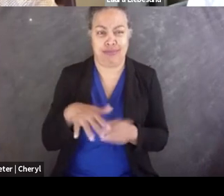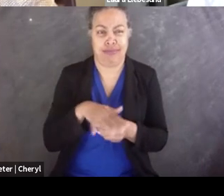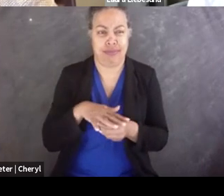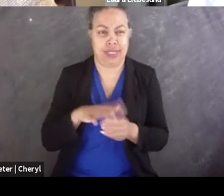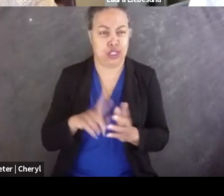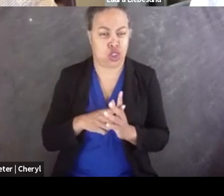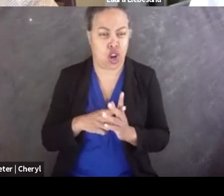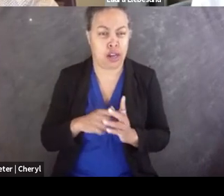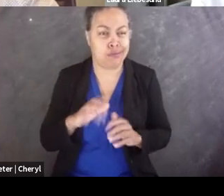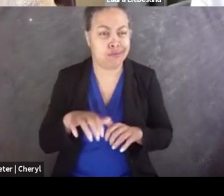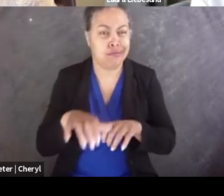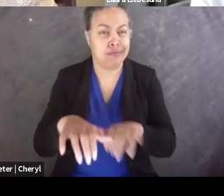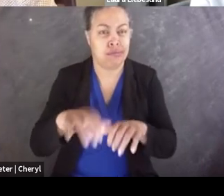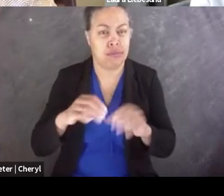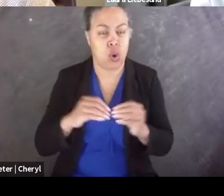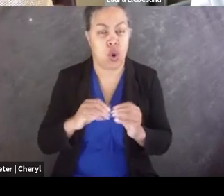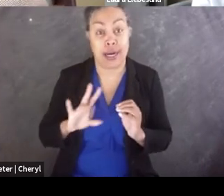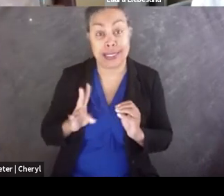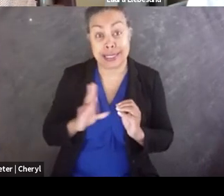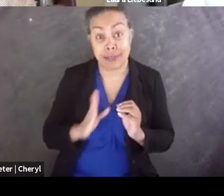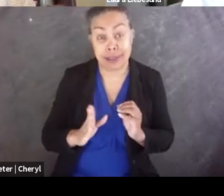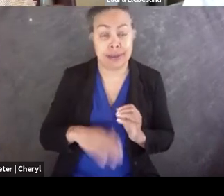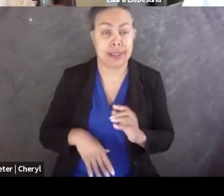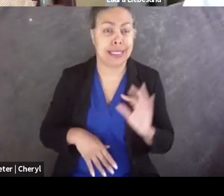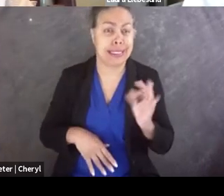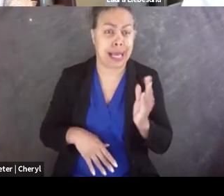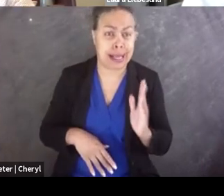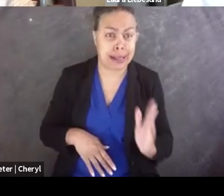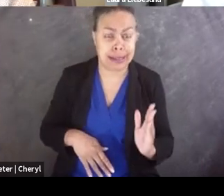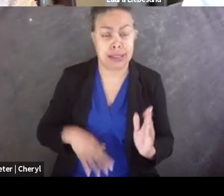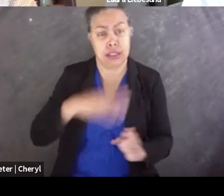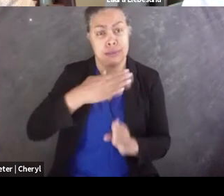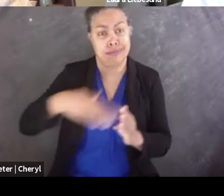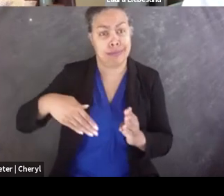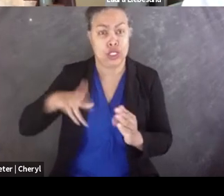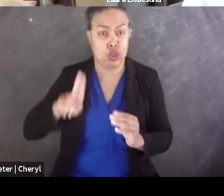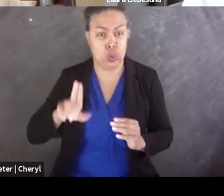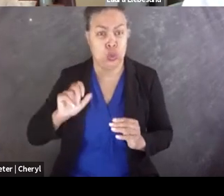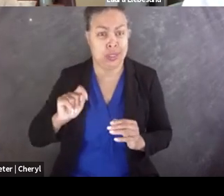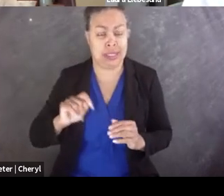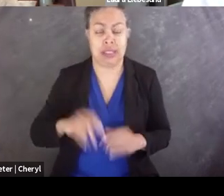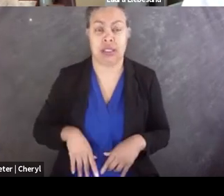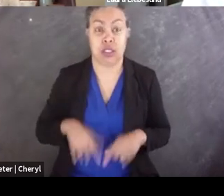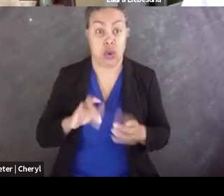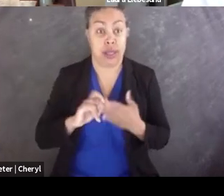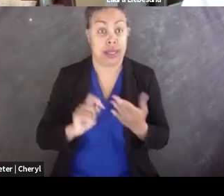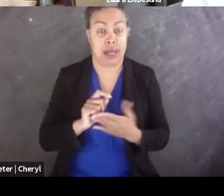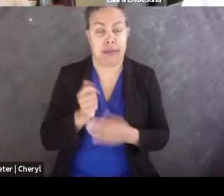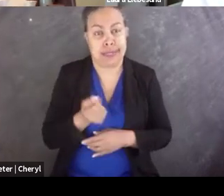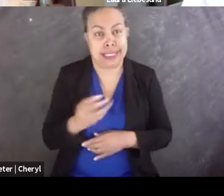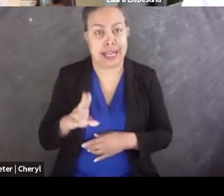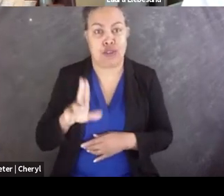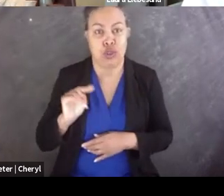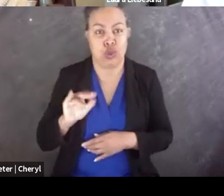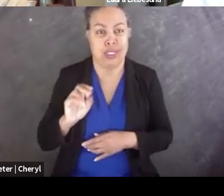be developed along 7th and 9th Streets and U Streets, there were a series of Union camps